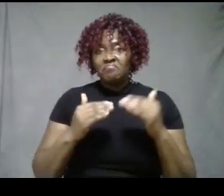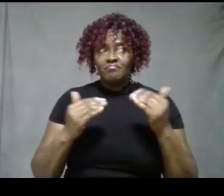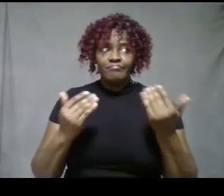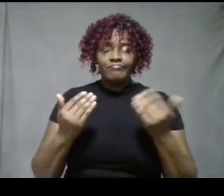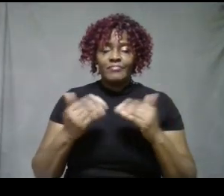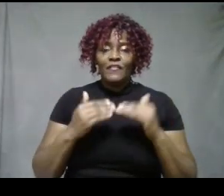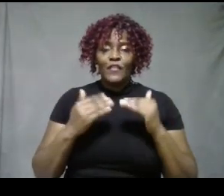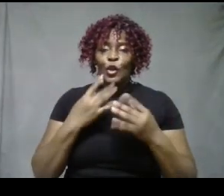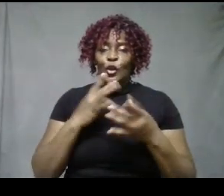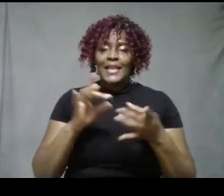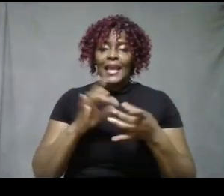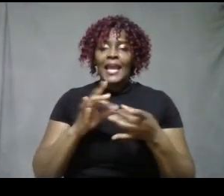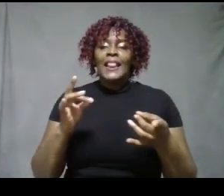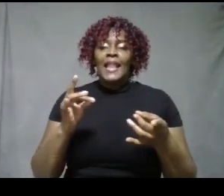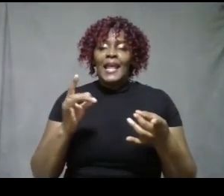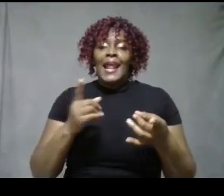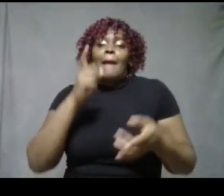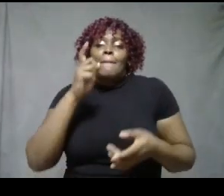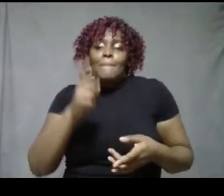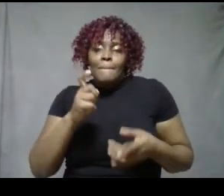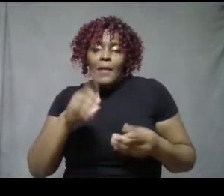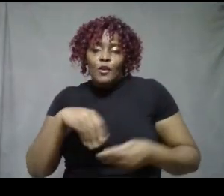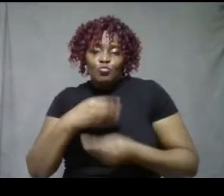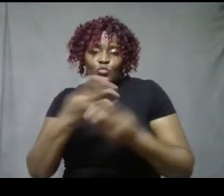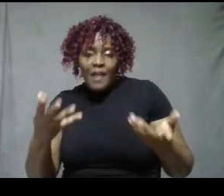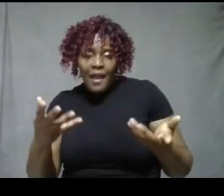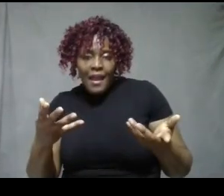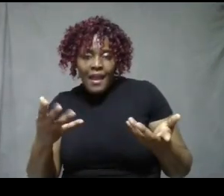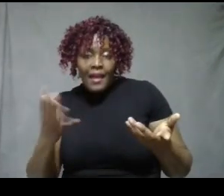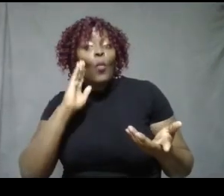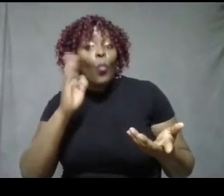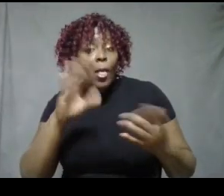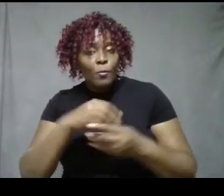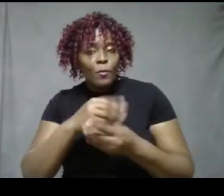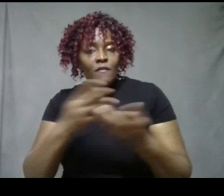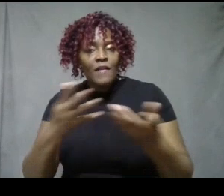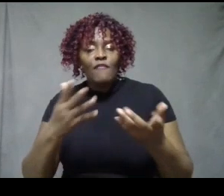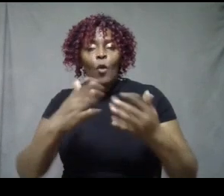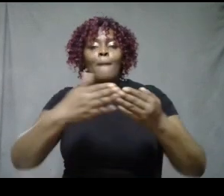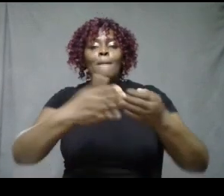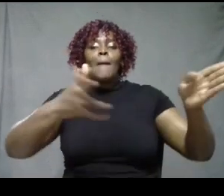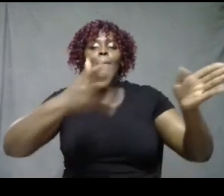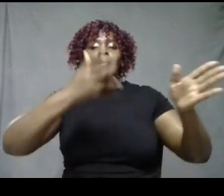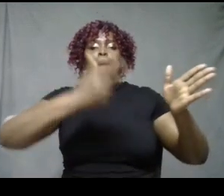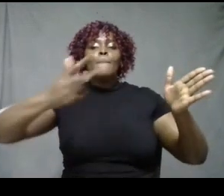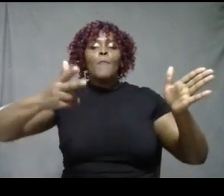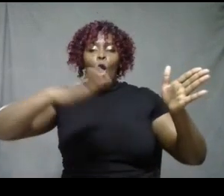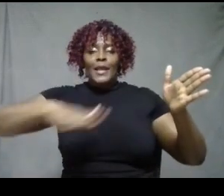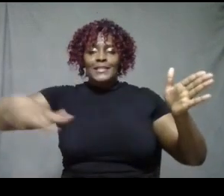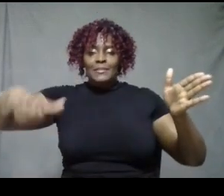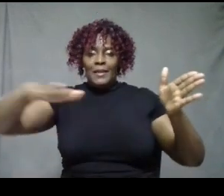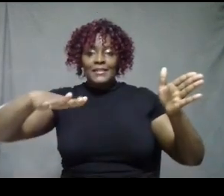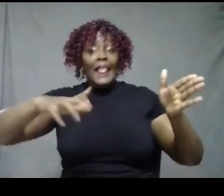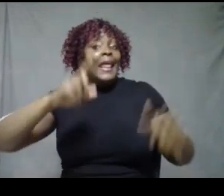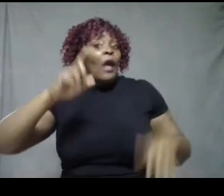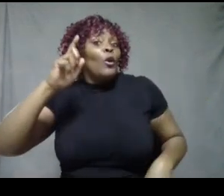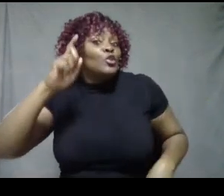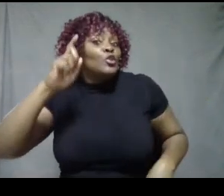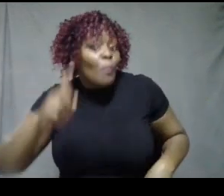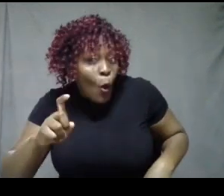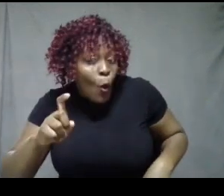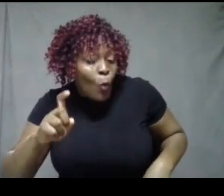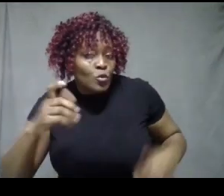it must provide and will provide for the public parking spaces that were supposed to be delivered by